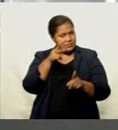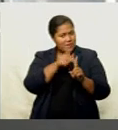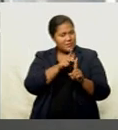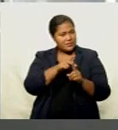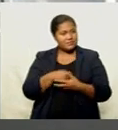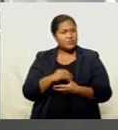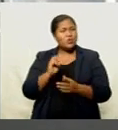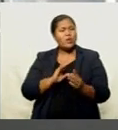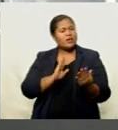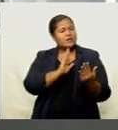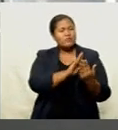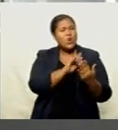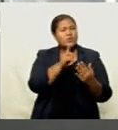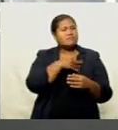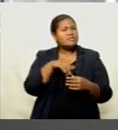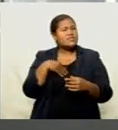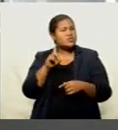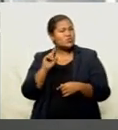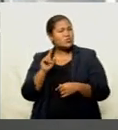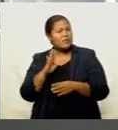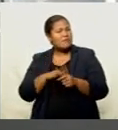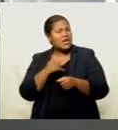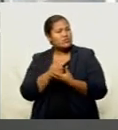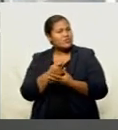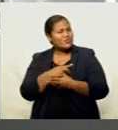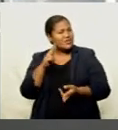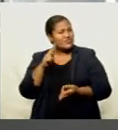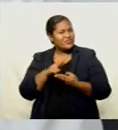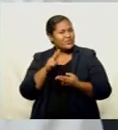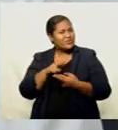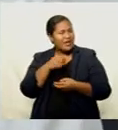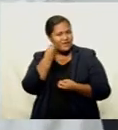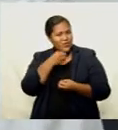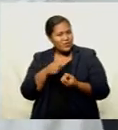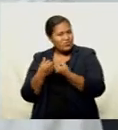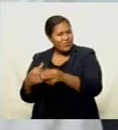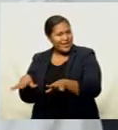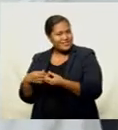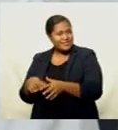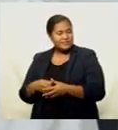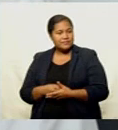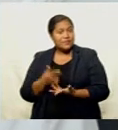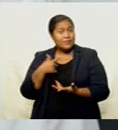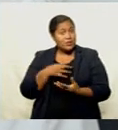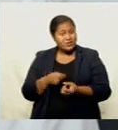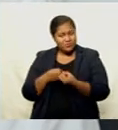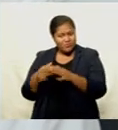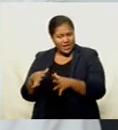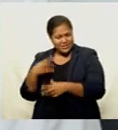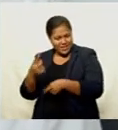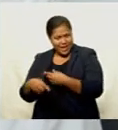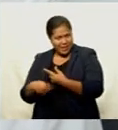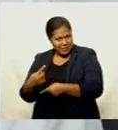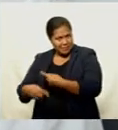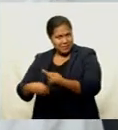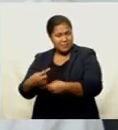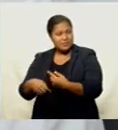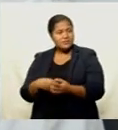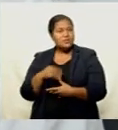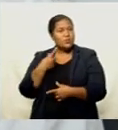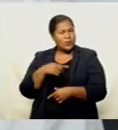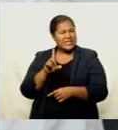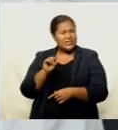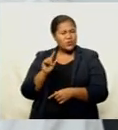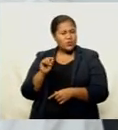approach is the ministry taking to ensure that we reduce our food waste? In terms of the waste that is generated, we've done a